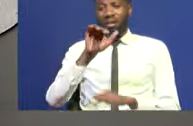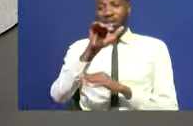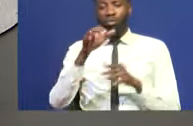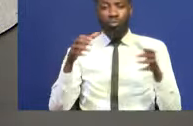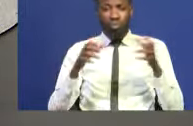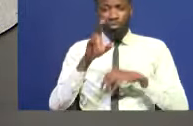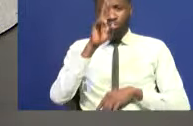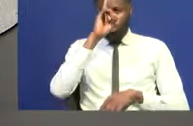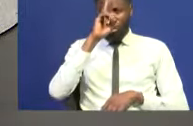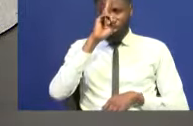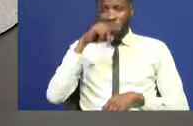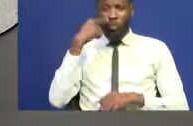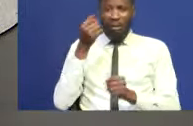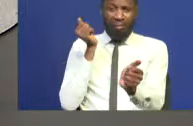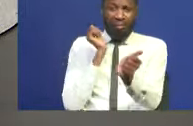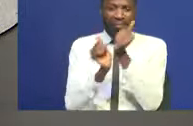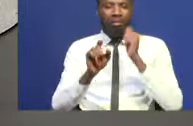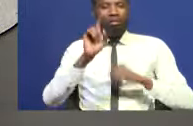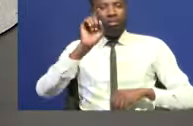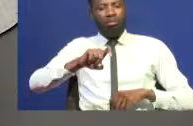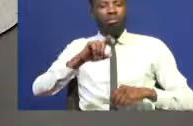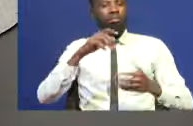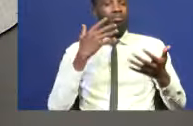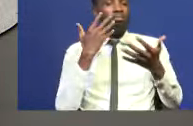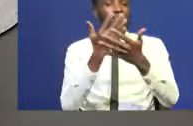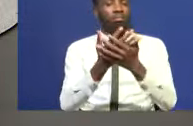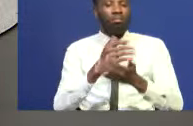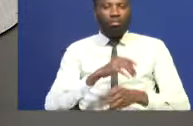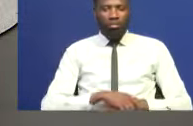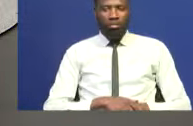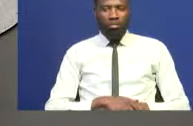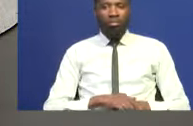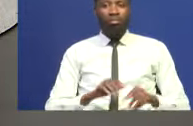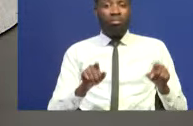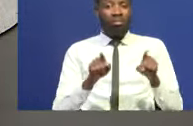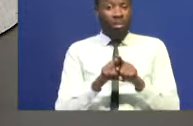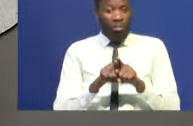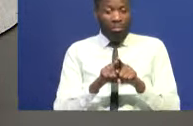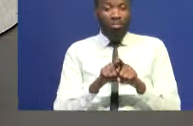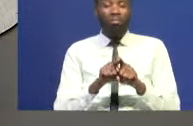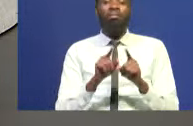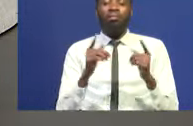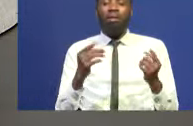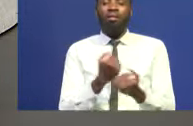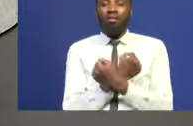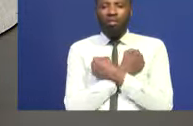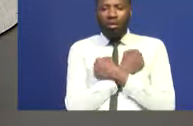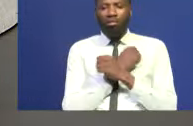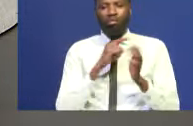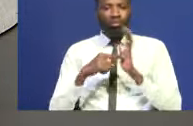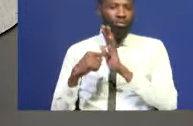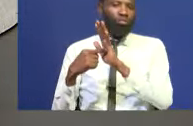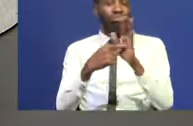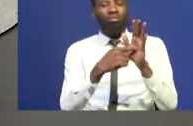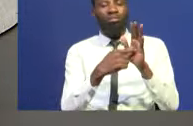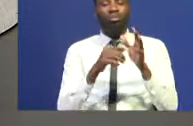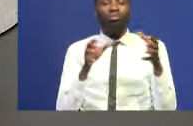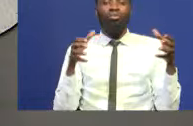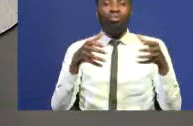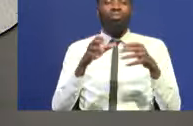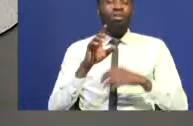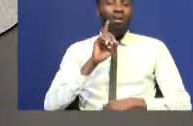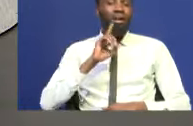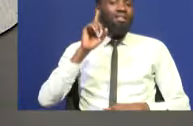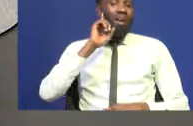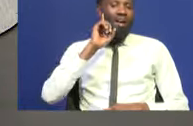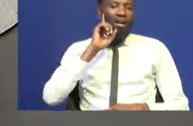them be arrested and love brewed in the silent pot. We bring you the story of two